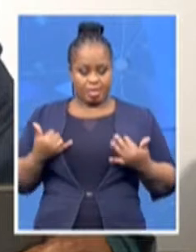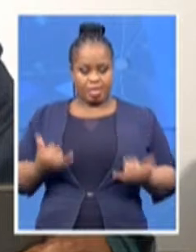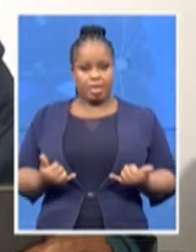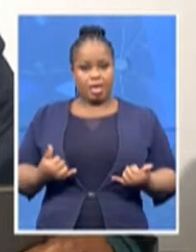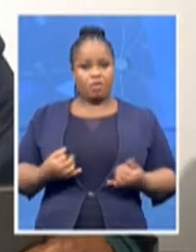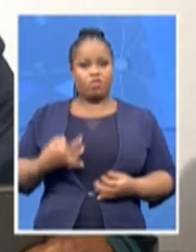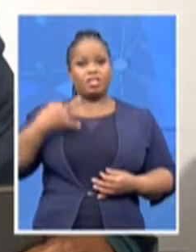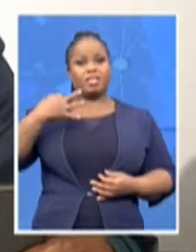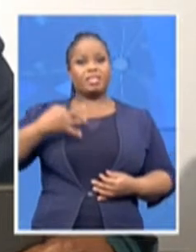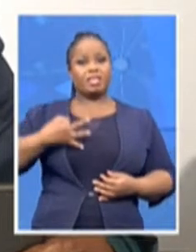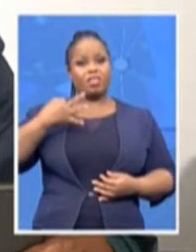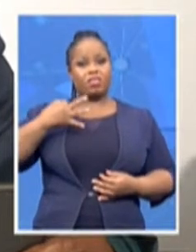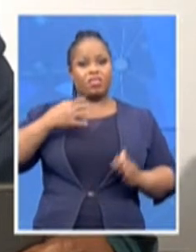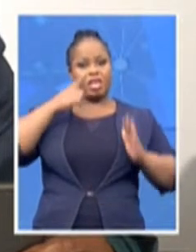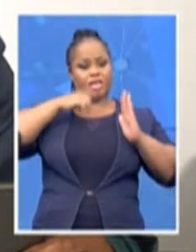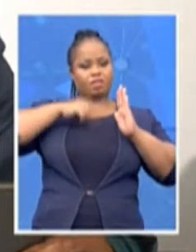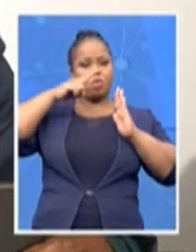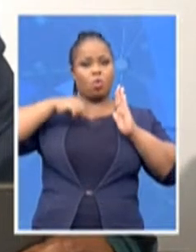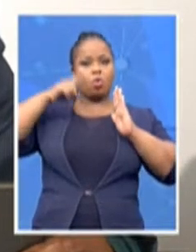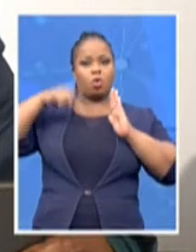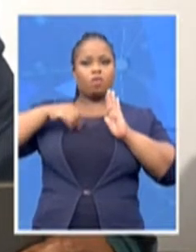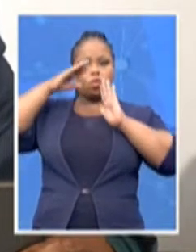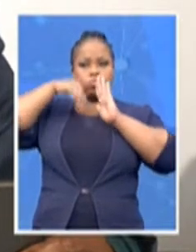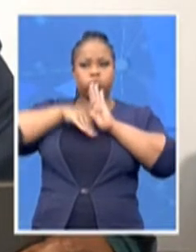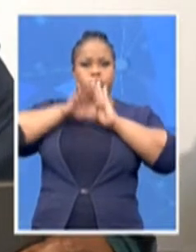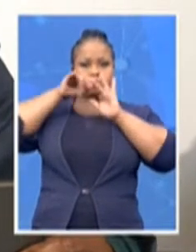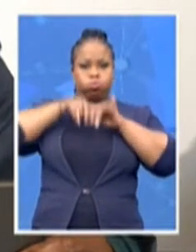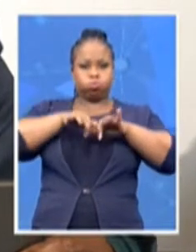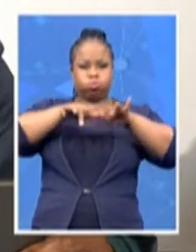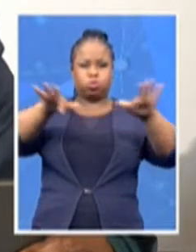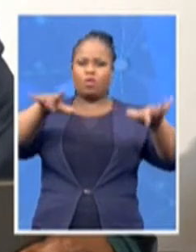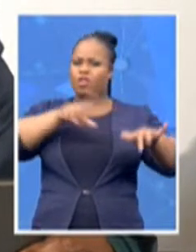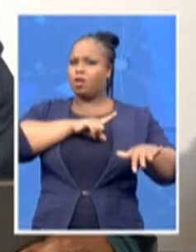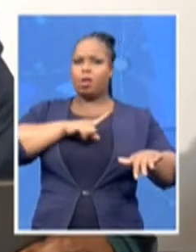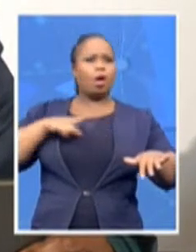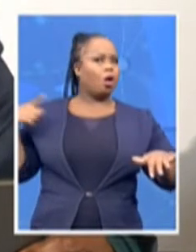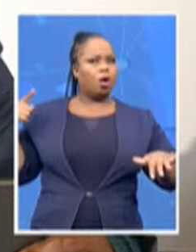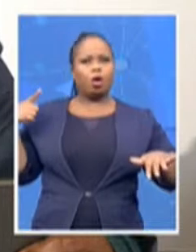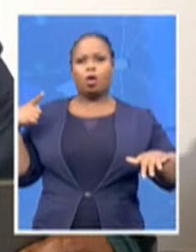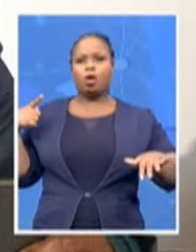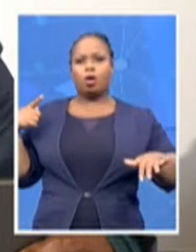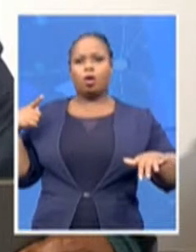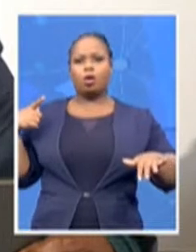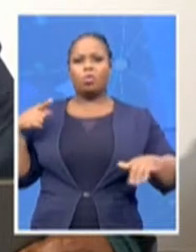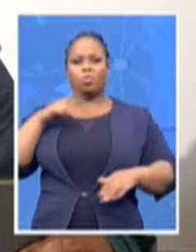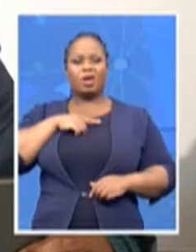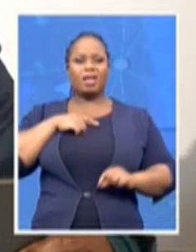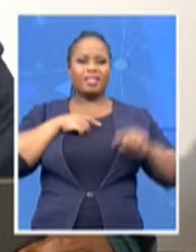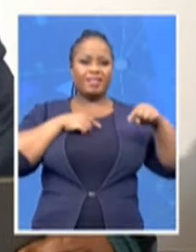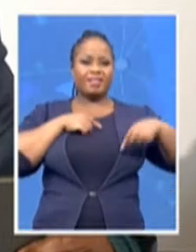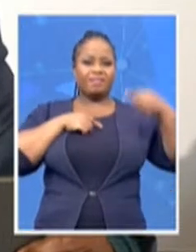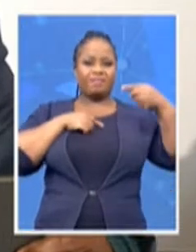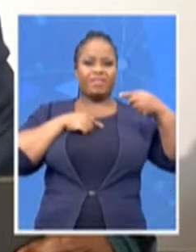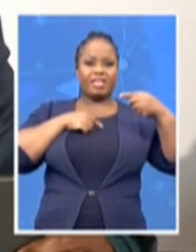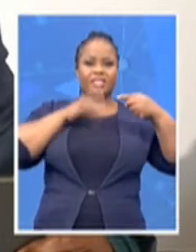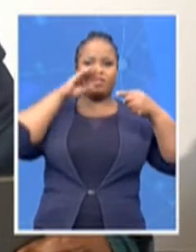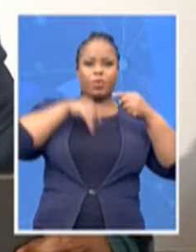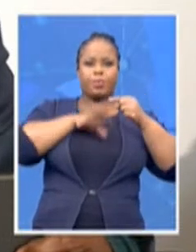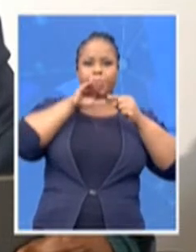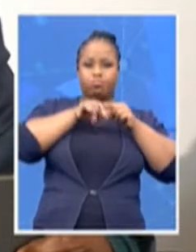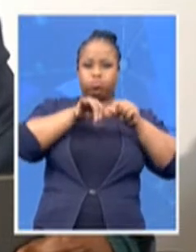been very long, I mean, compared to our first wave, which took about 80-something days, second